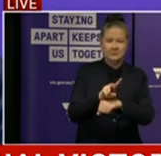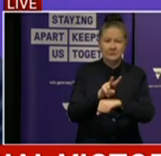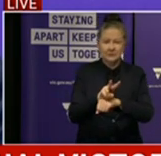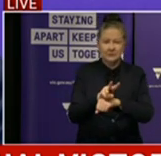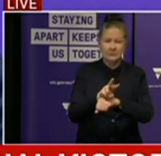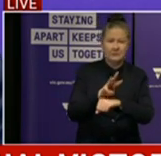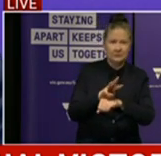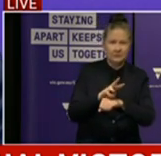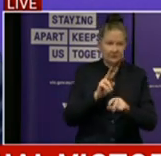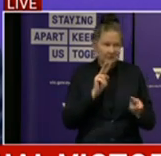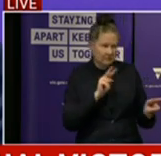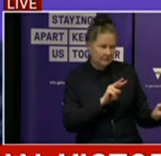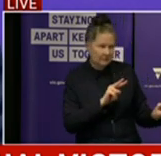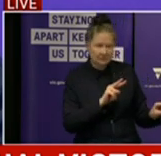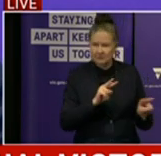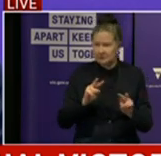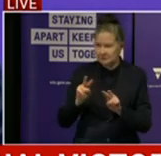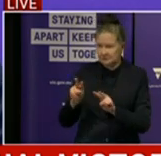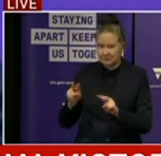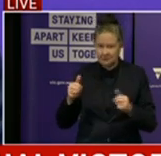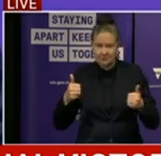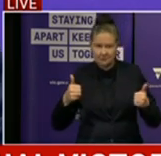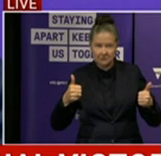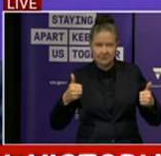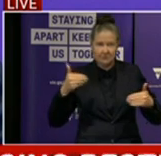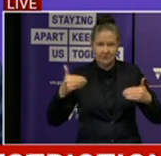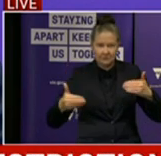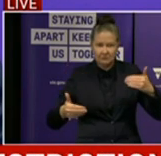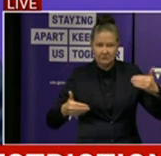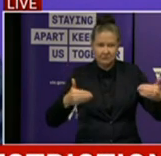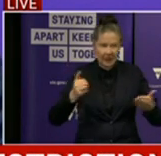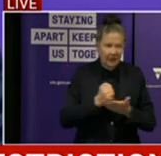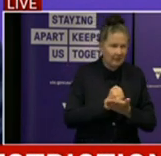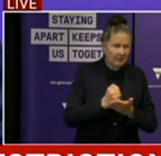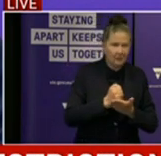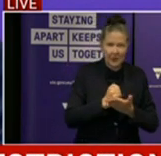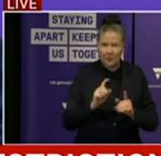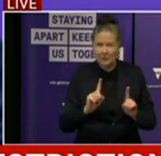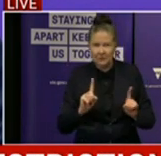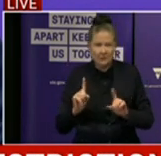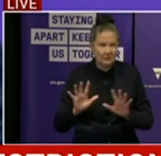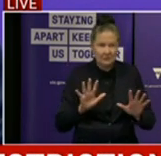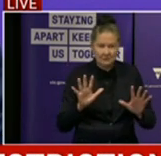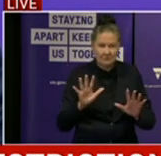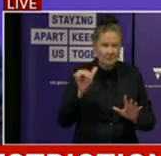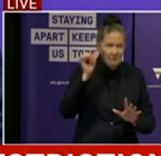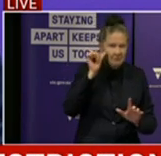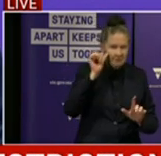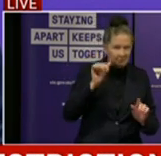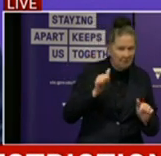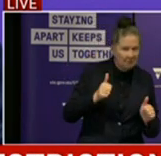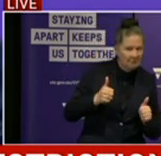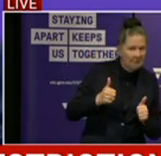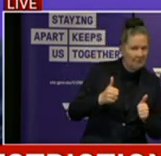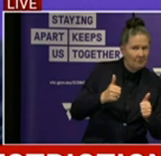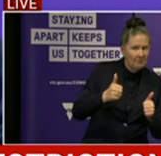this model actually working, and we've got real data, and we've got a really clear picture of what this means for the amount of